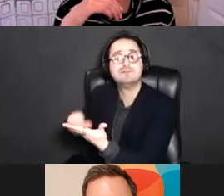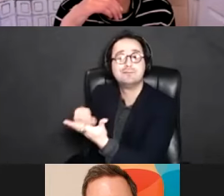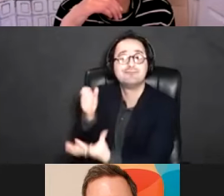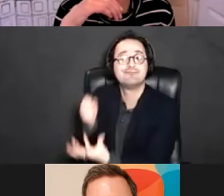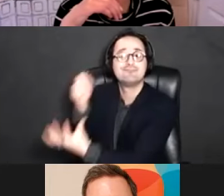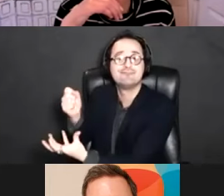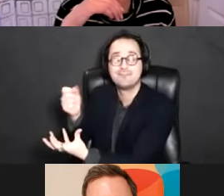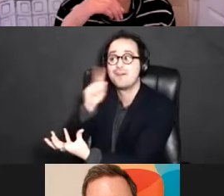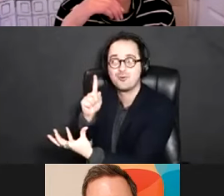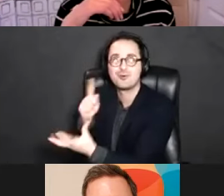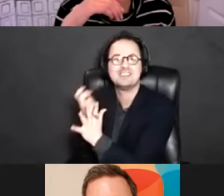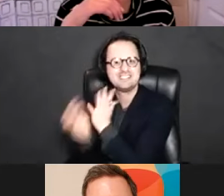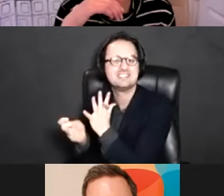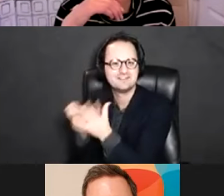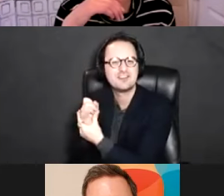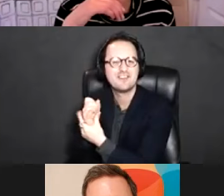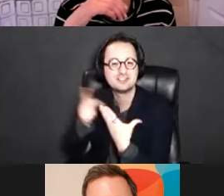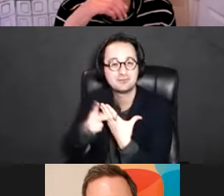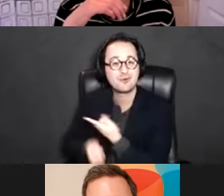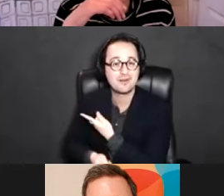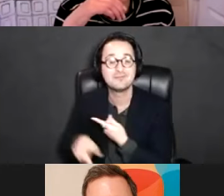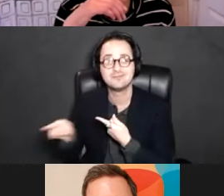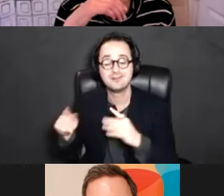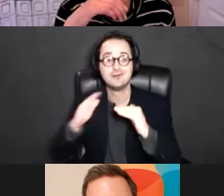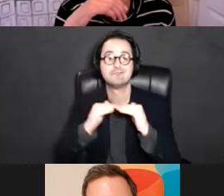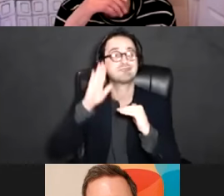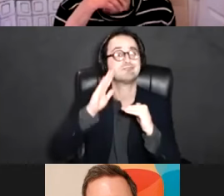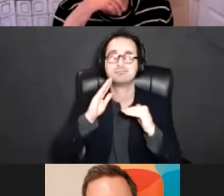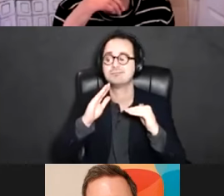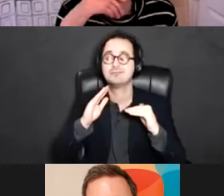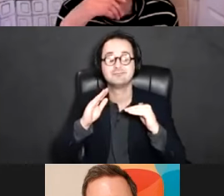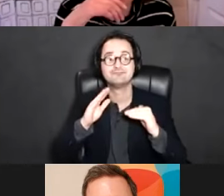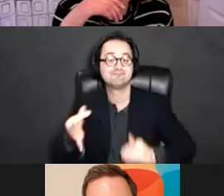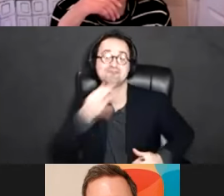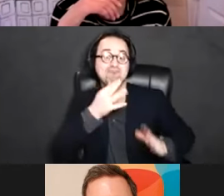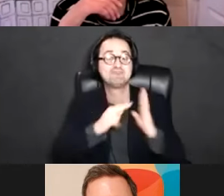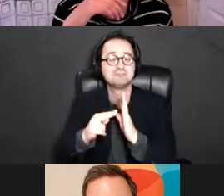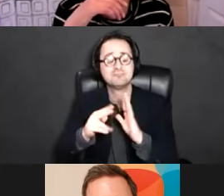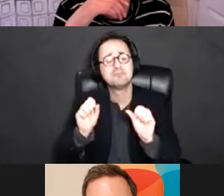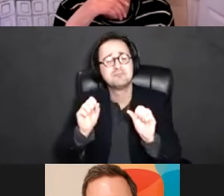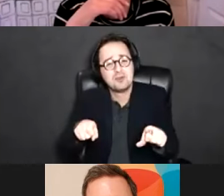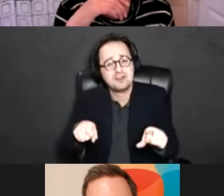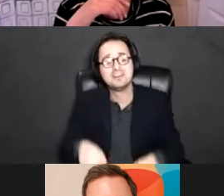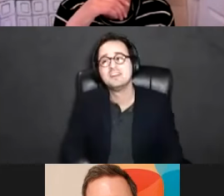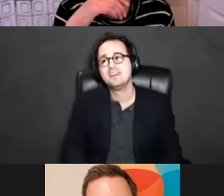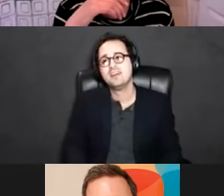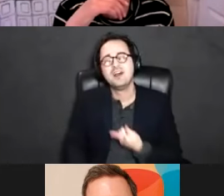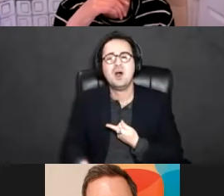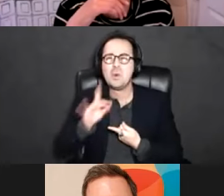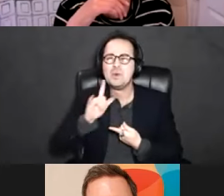intensive intervention program to get your kid way above grade level, like you certainly could. I think there's probably a diminished return in terms